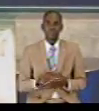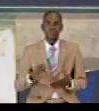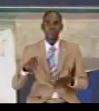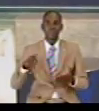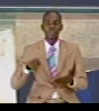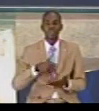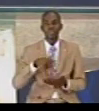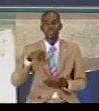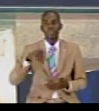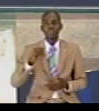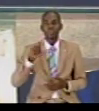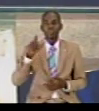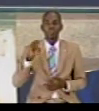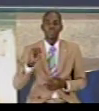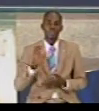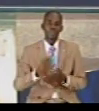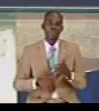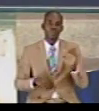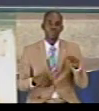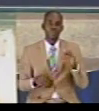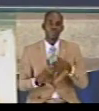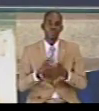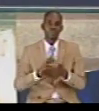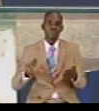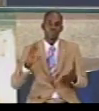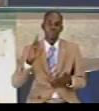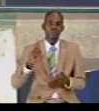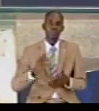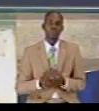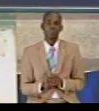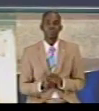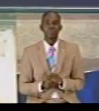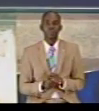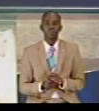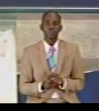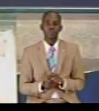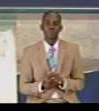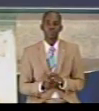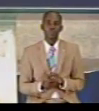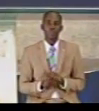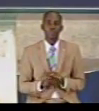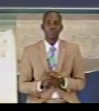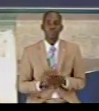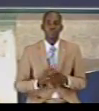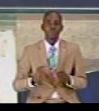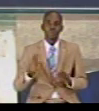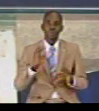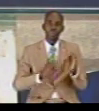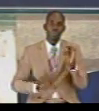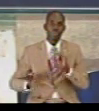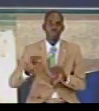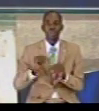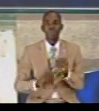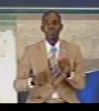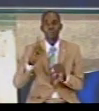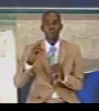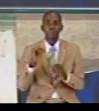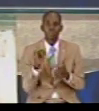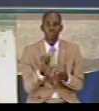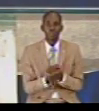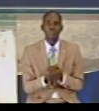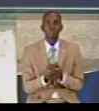1. 55, verse 1. O everyone that thirsteth,